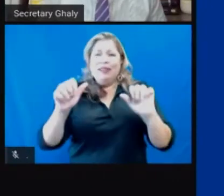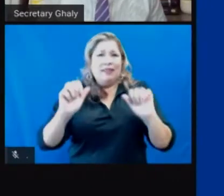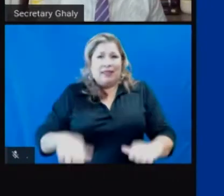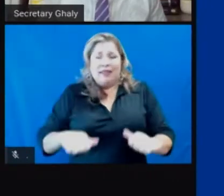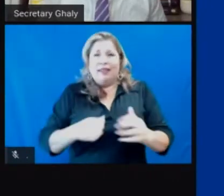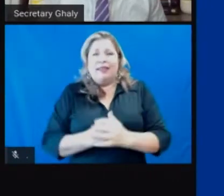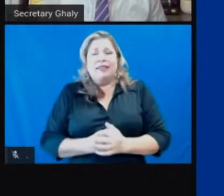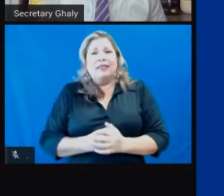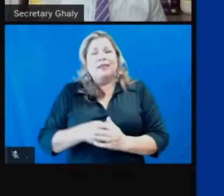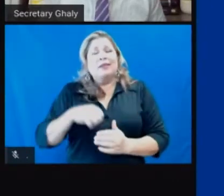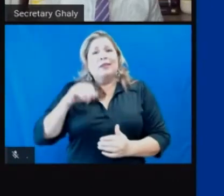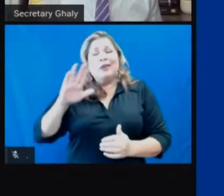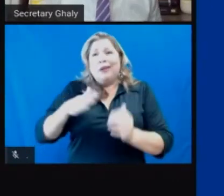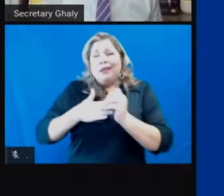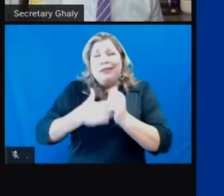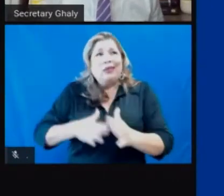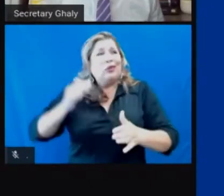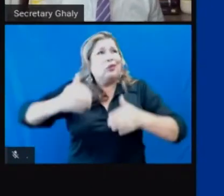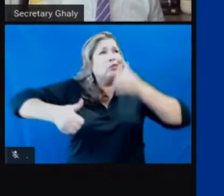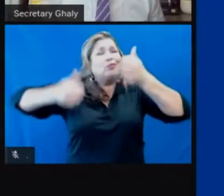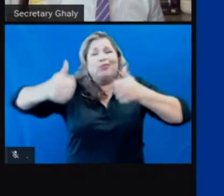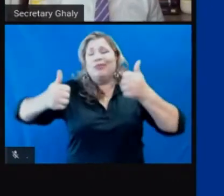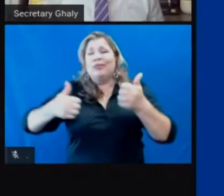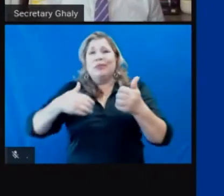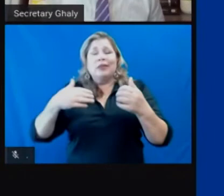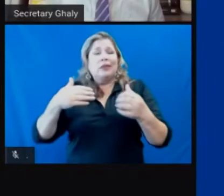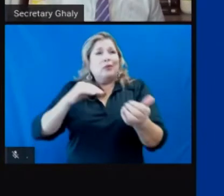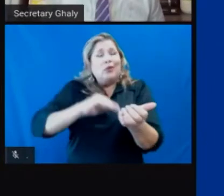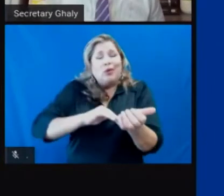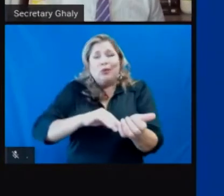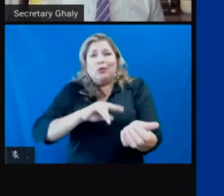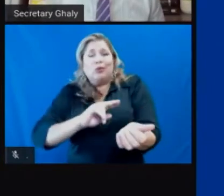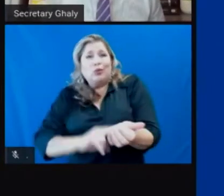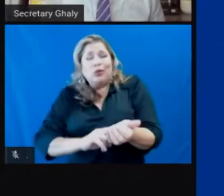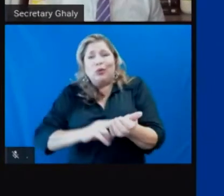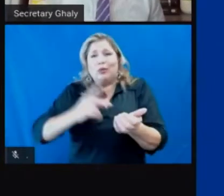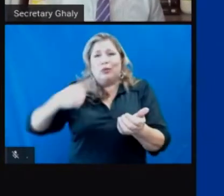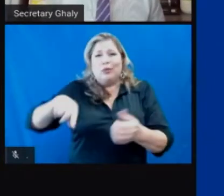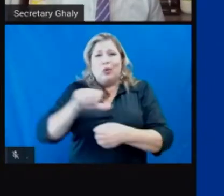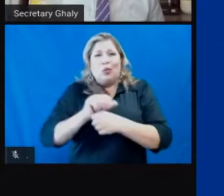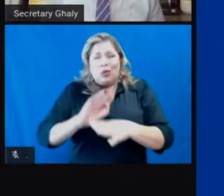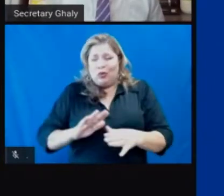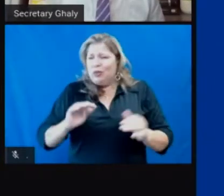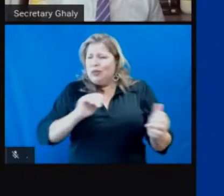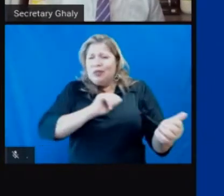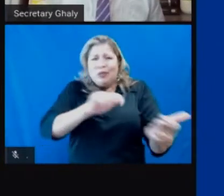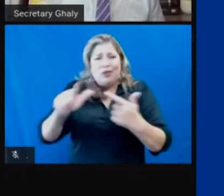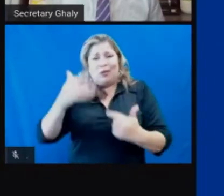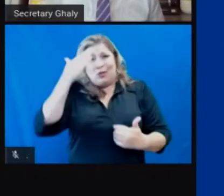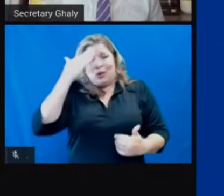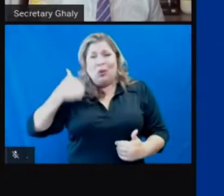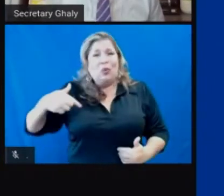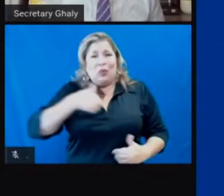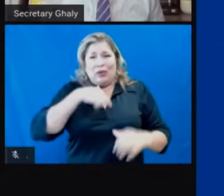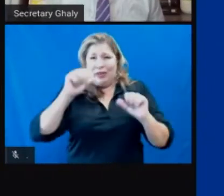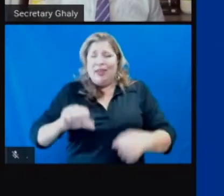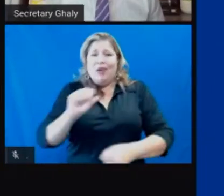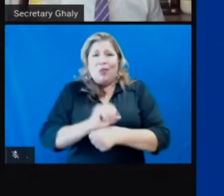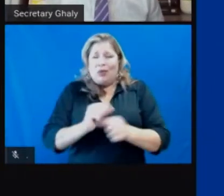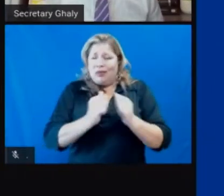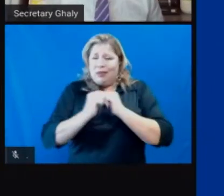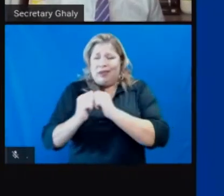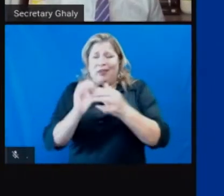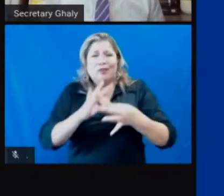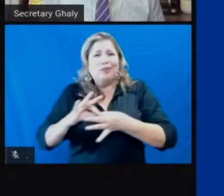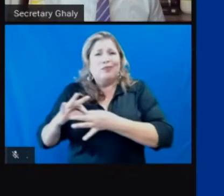and healthcare workers across this entire state know that we can do this. And today's actions are an important step,